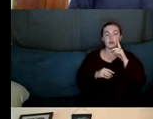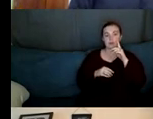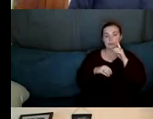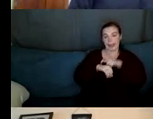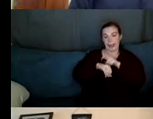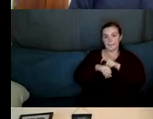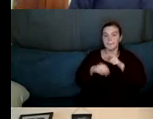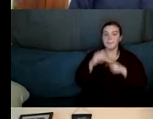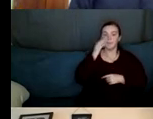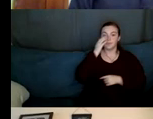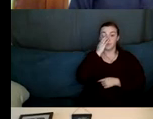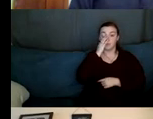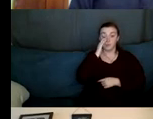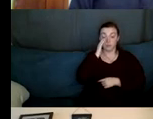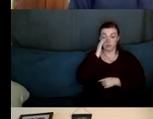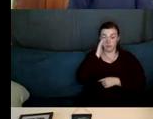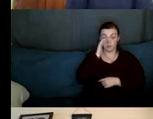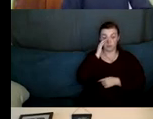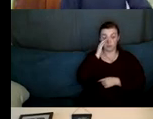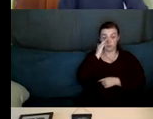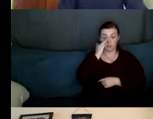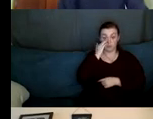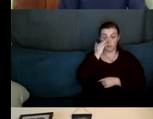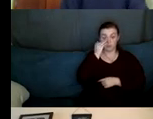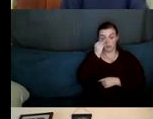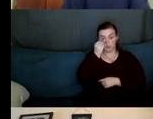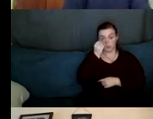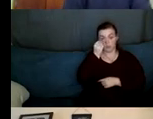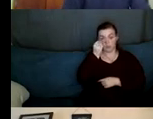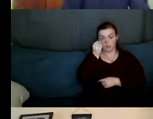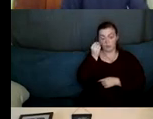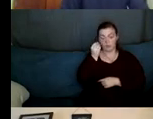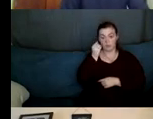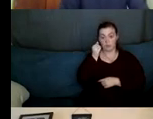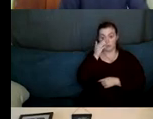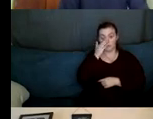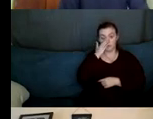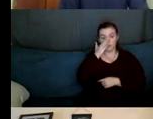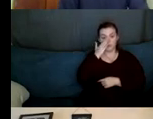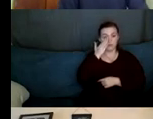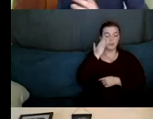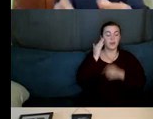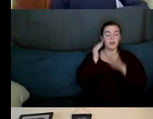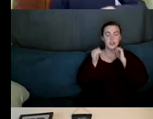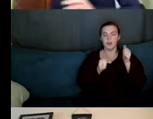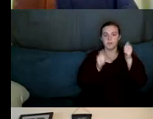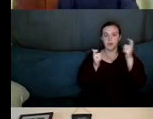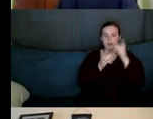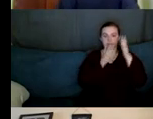they don't quite line up to the images on the bottom, and that is because of daylight savings. Okay, so the